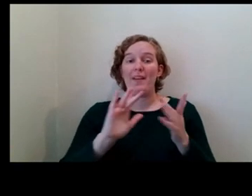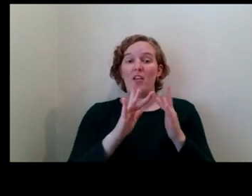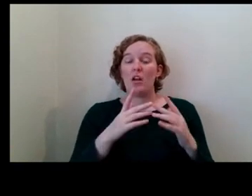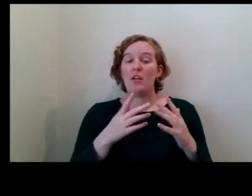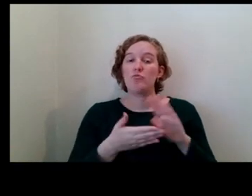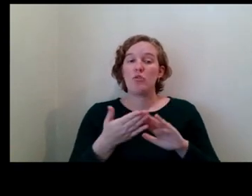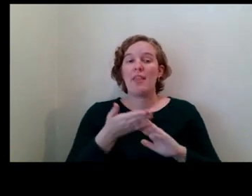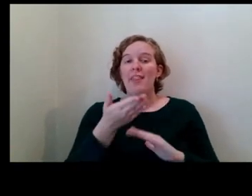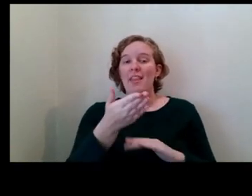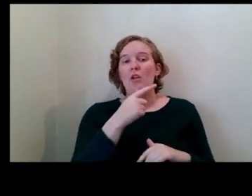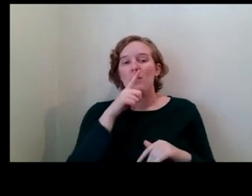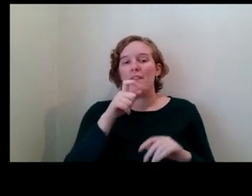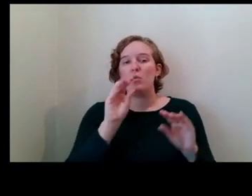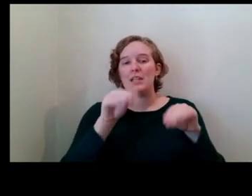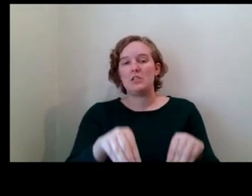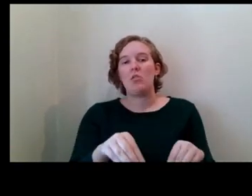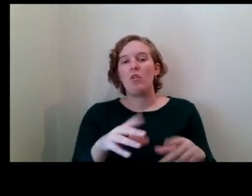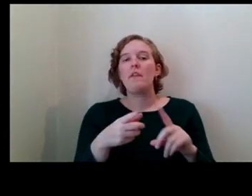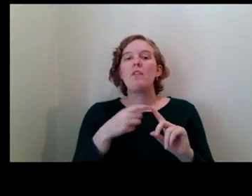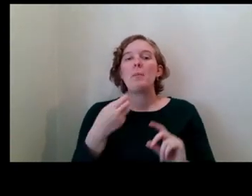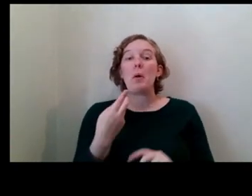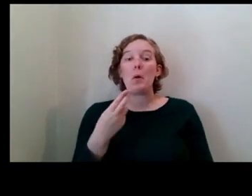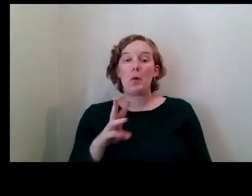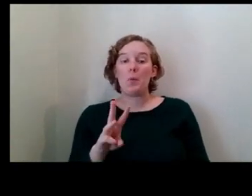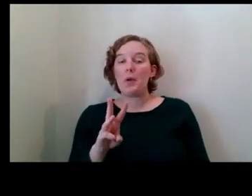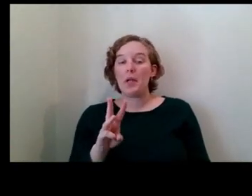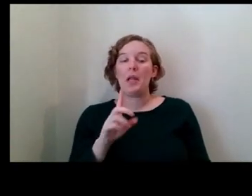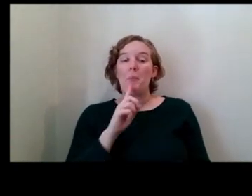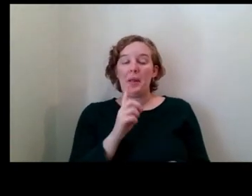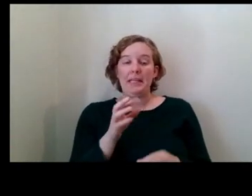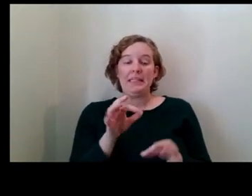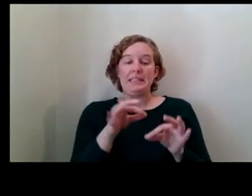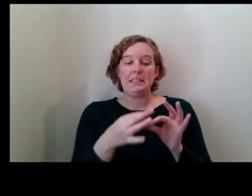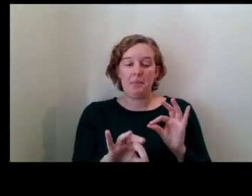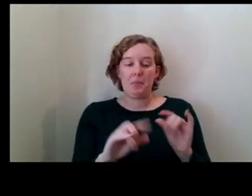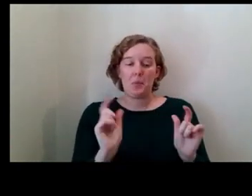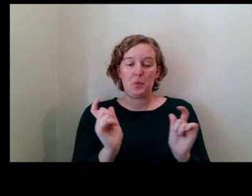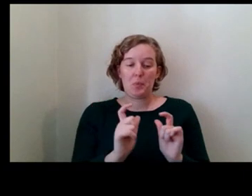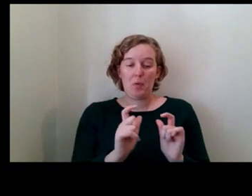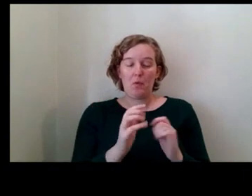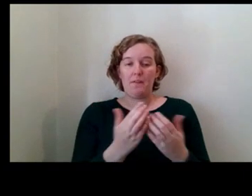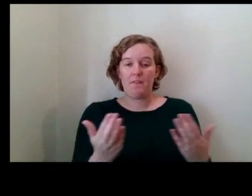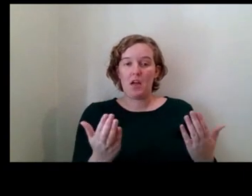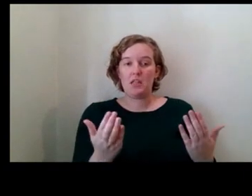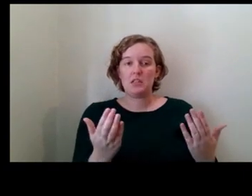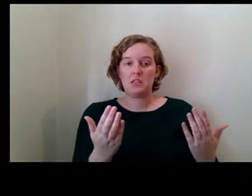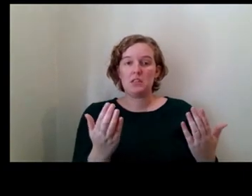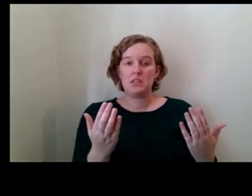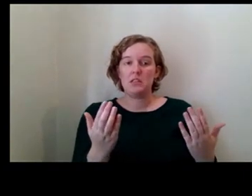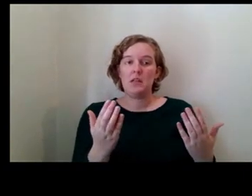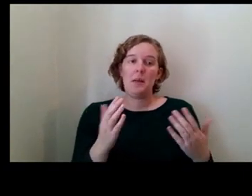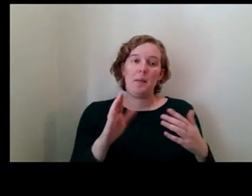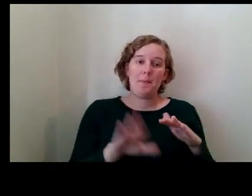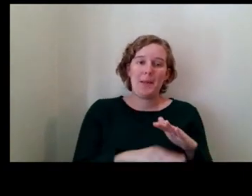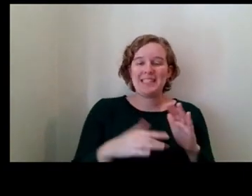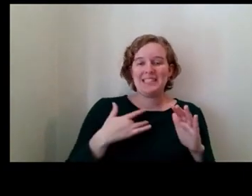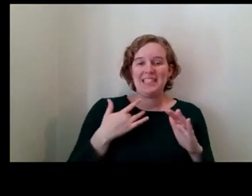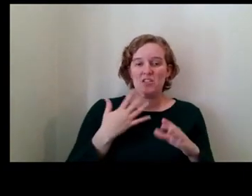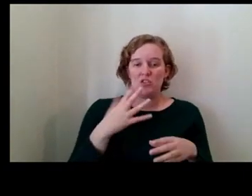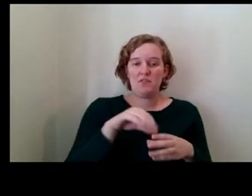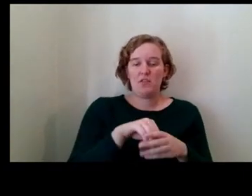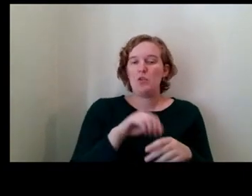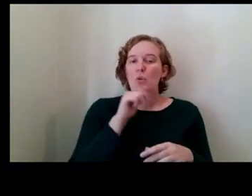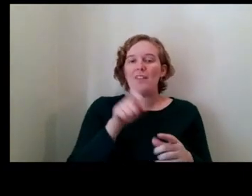hardware perspective, we made this very simple, small device. It's got a display built into it, basic sensing built into it, so you don't have to